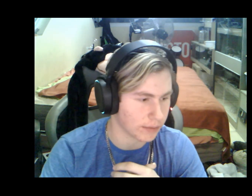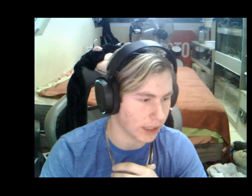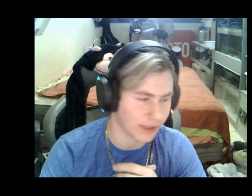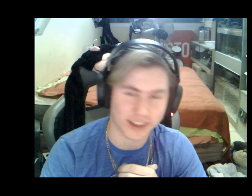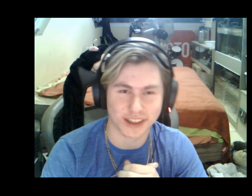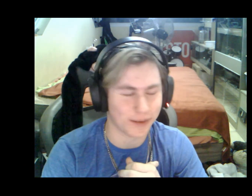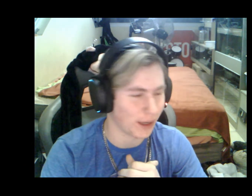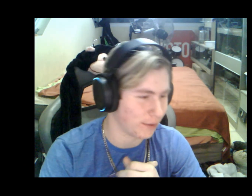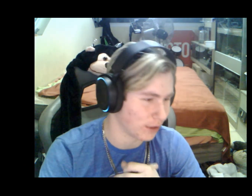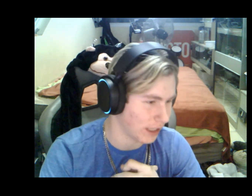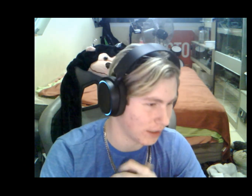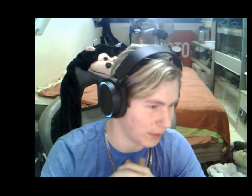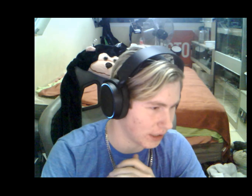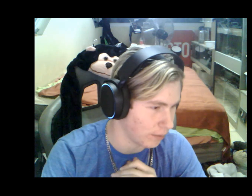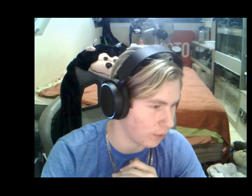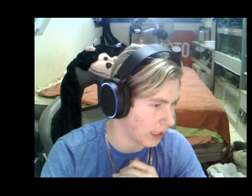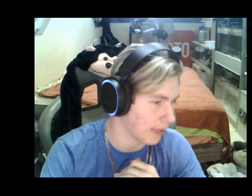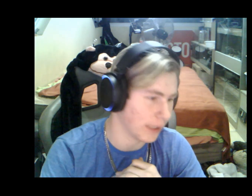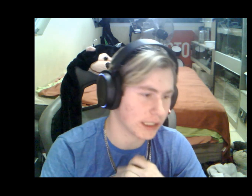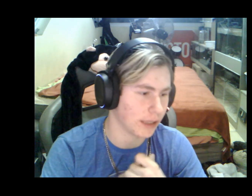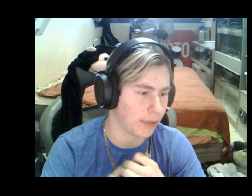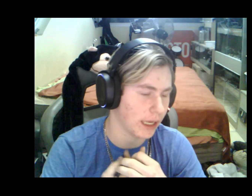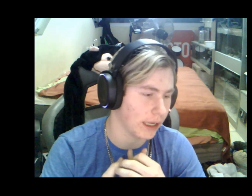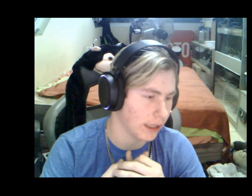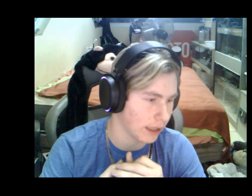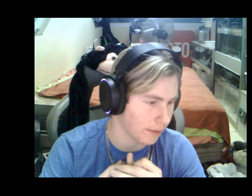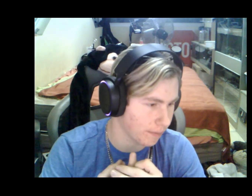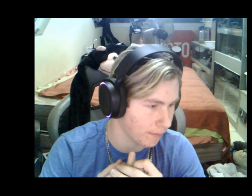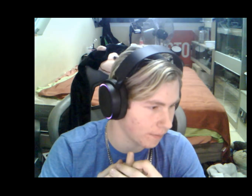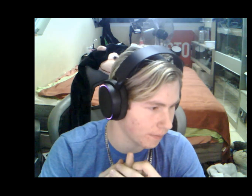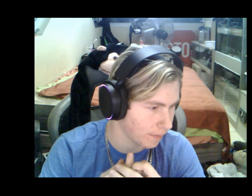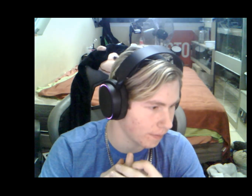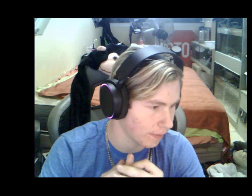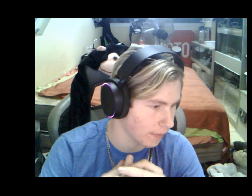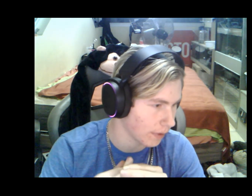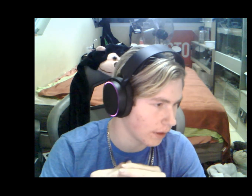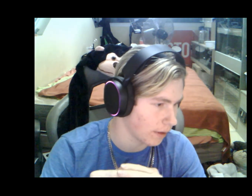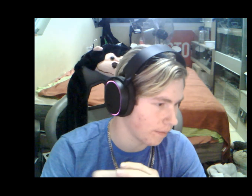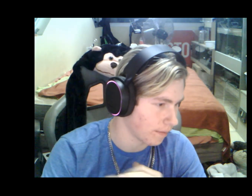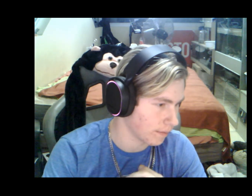Fortnite. Sometimes I don't really play Fortnite as much anymore, but I can basically play anything.